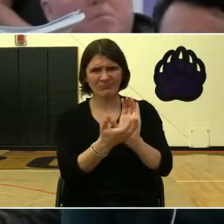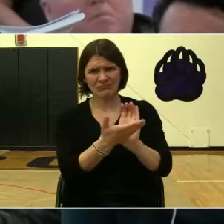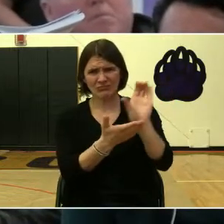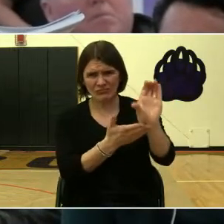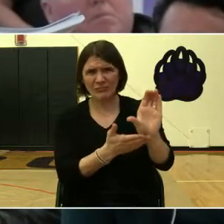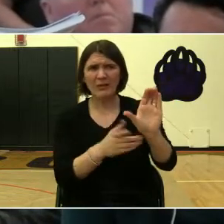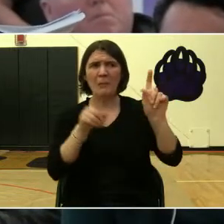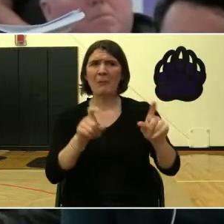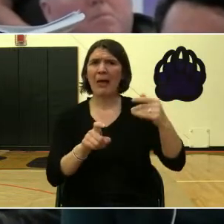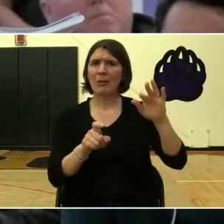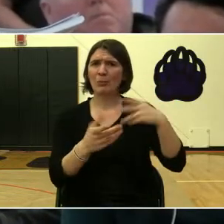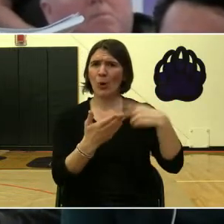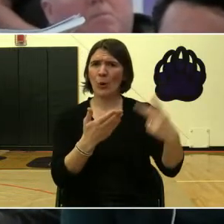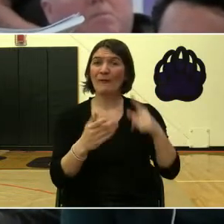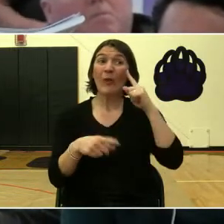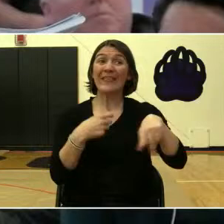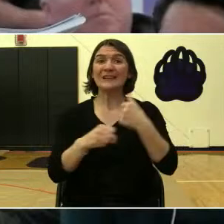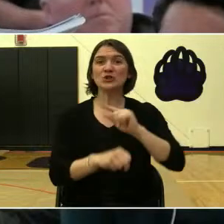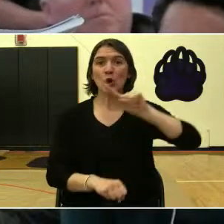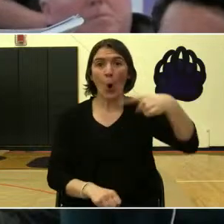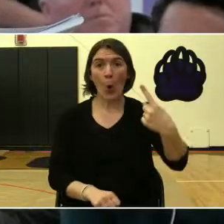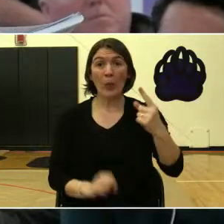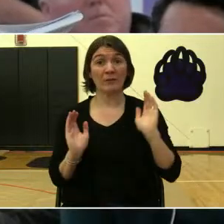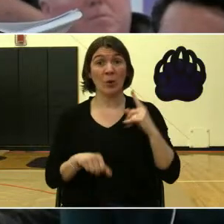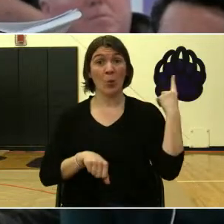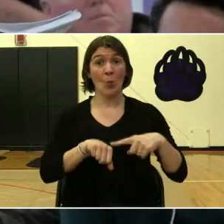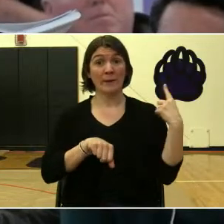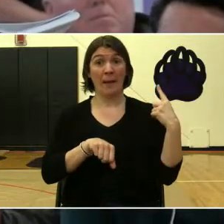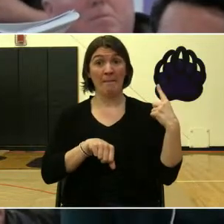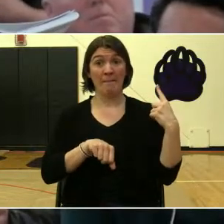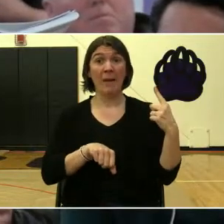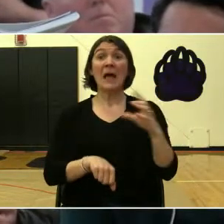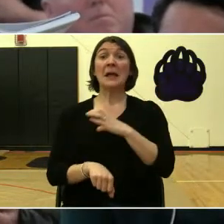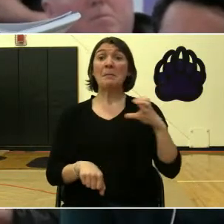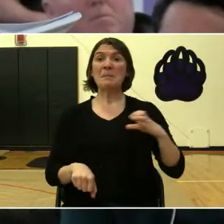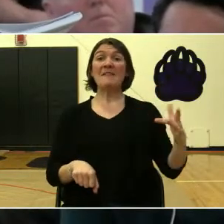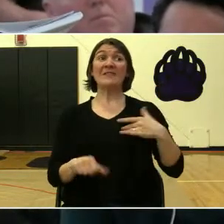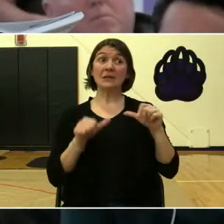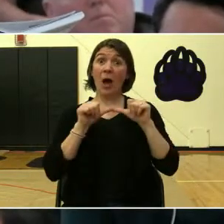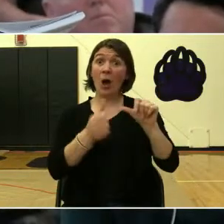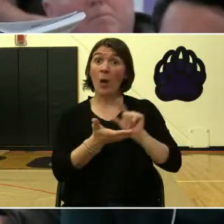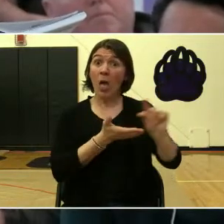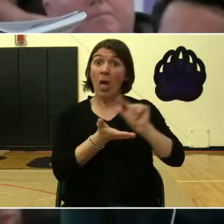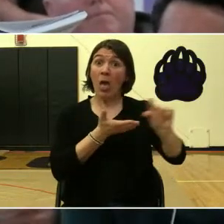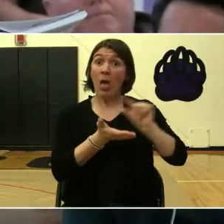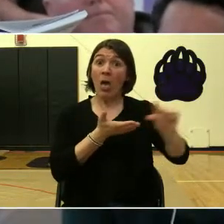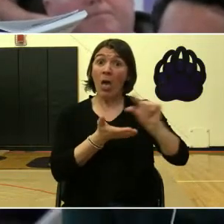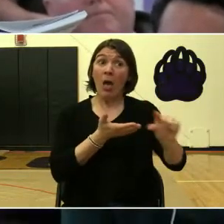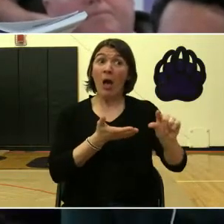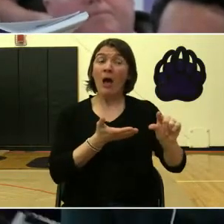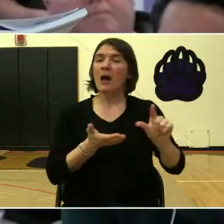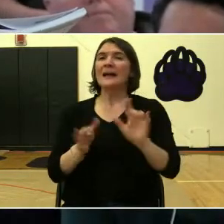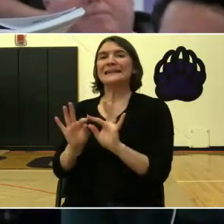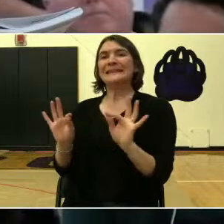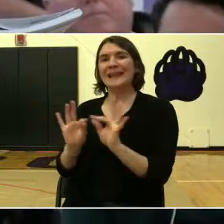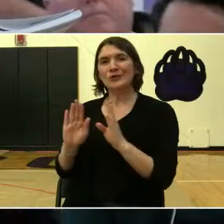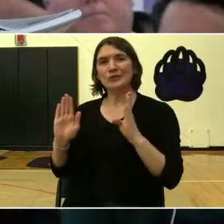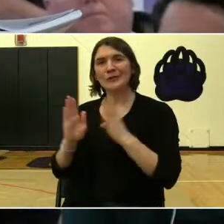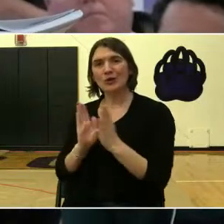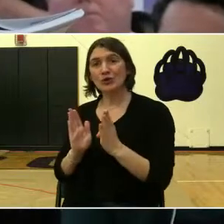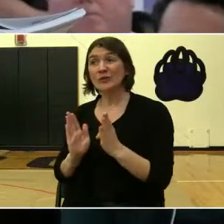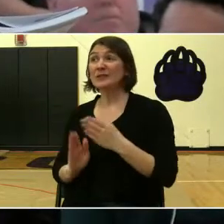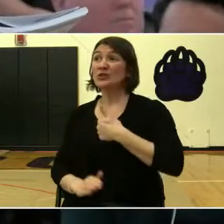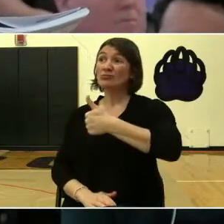program as requested for this year only because the committee feels that ongoing funding of a central Town services for example public